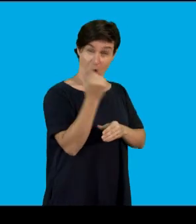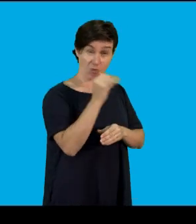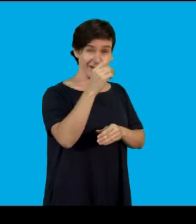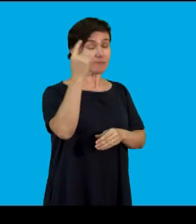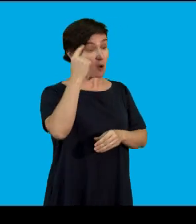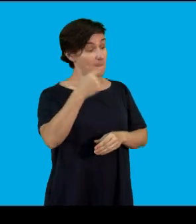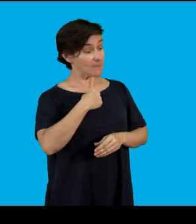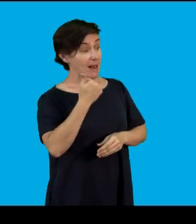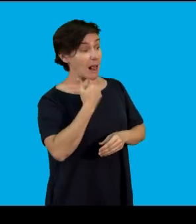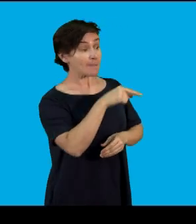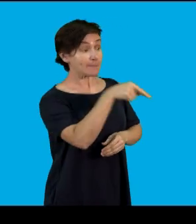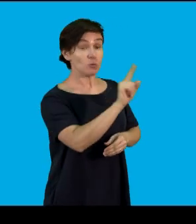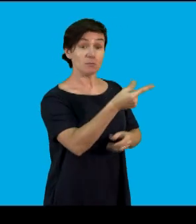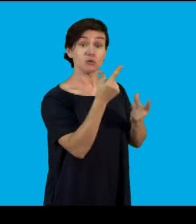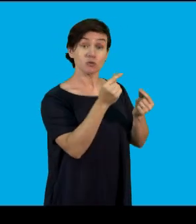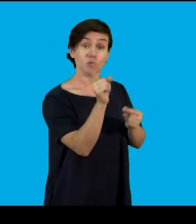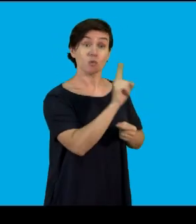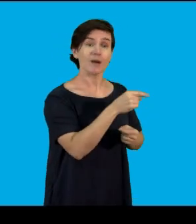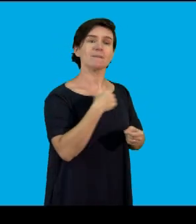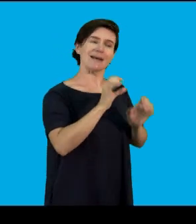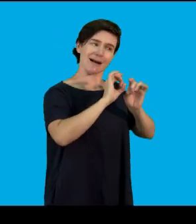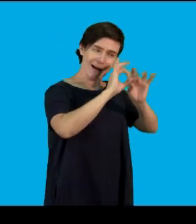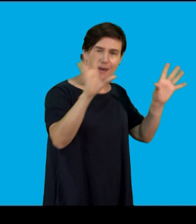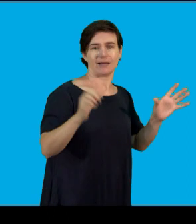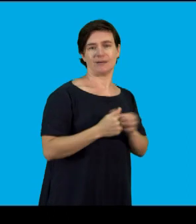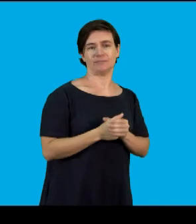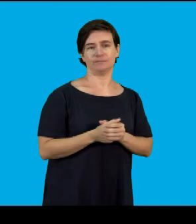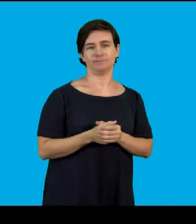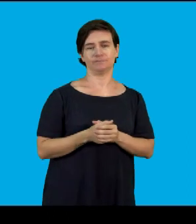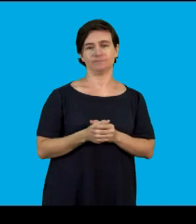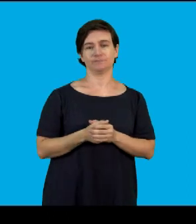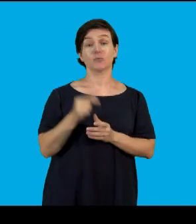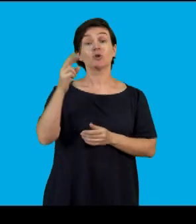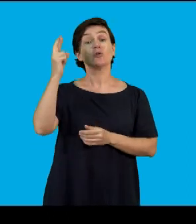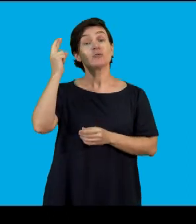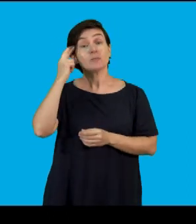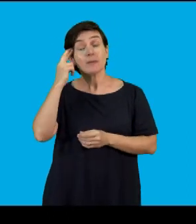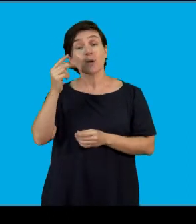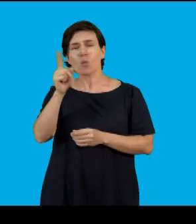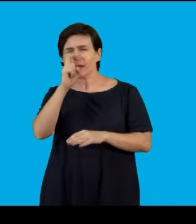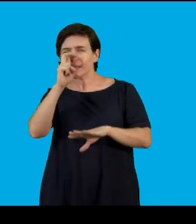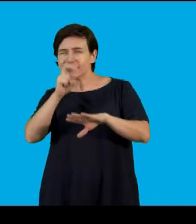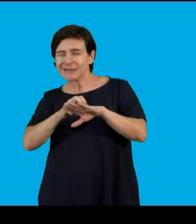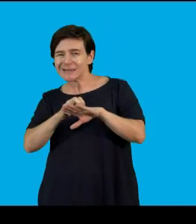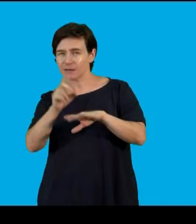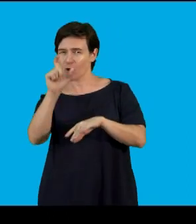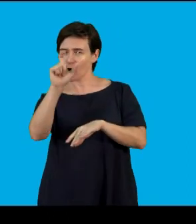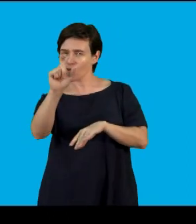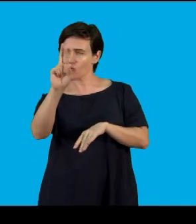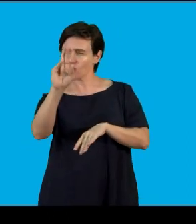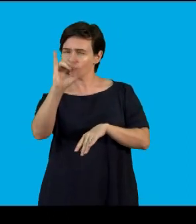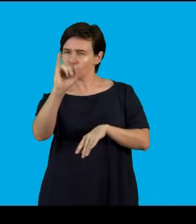is expected of them. So now identify the criteria for successful team performance. So you have to know